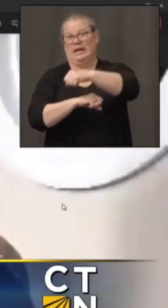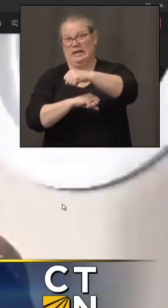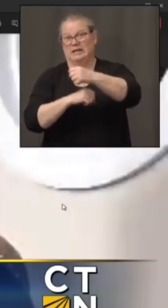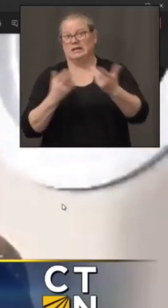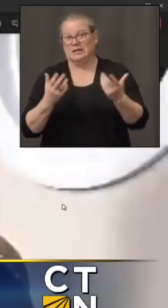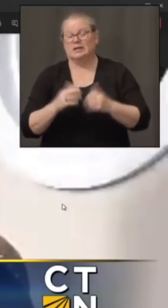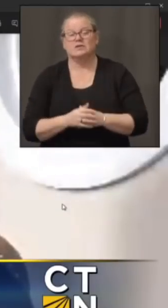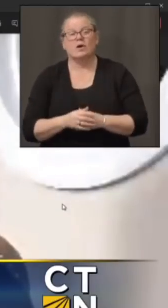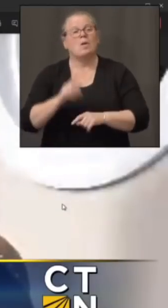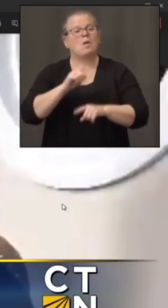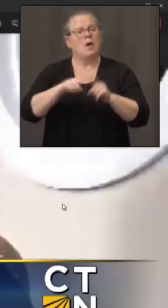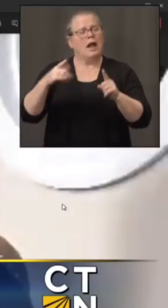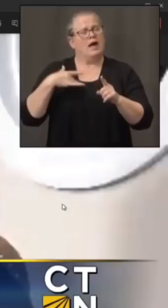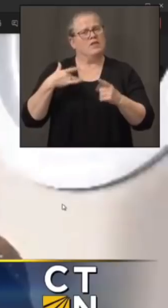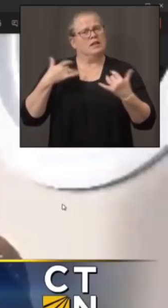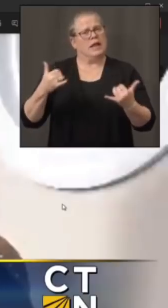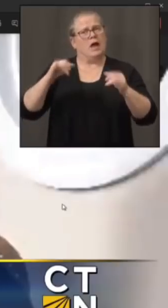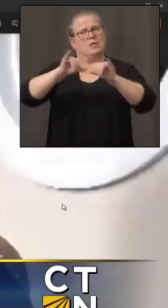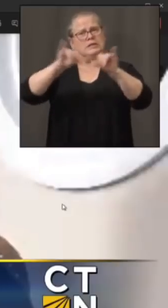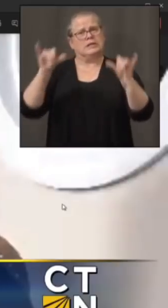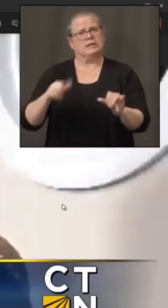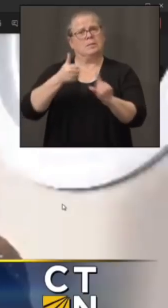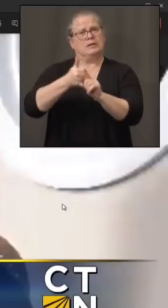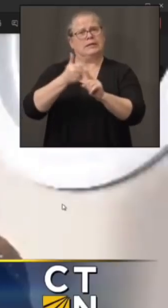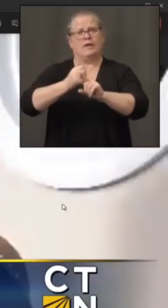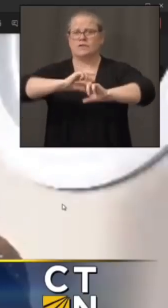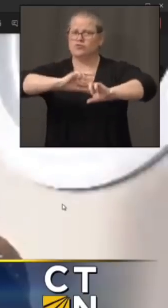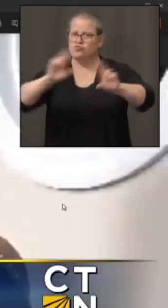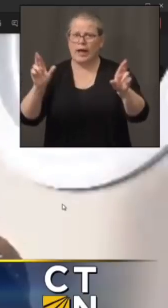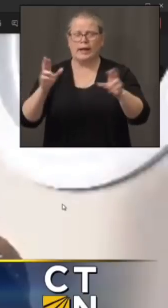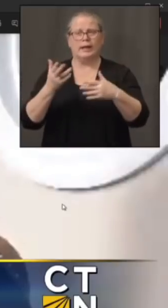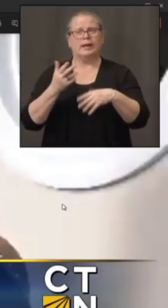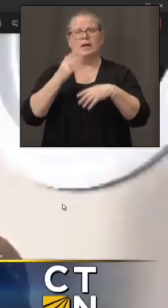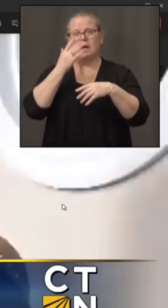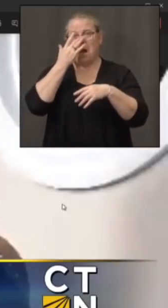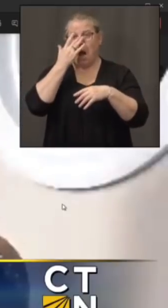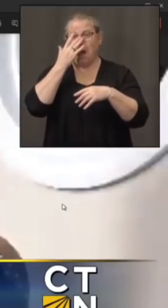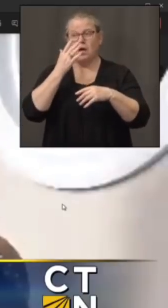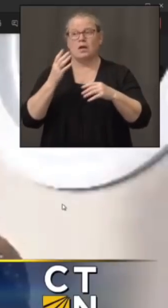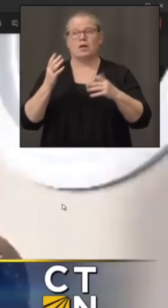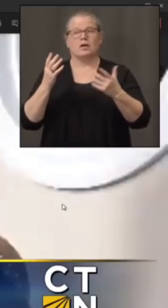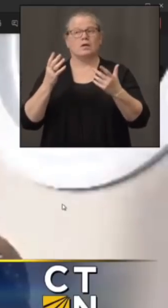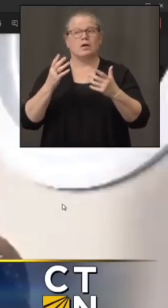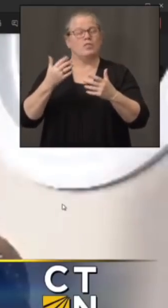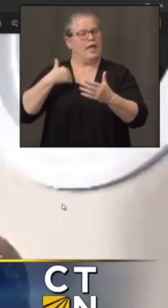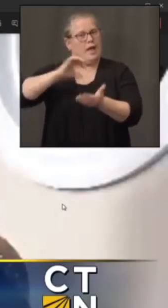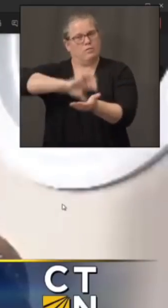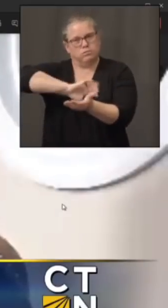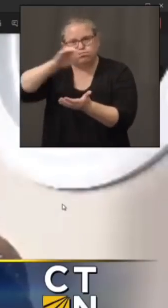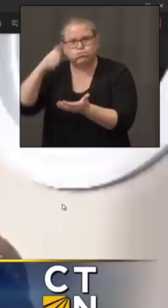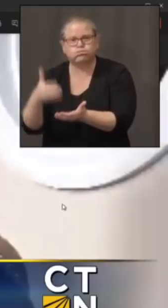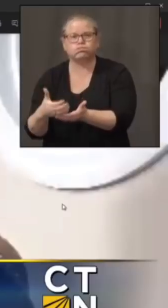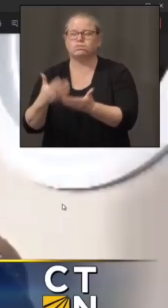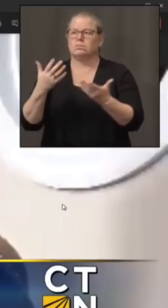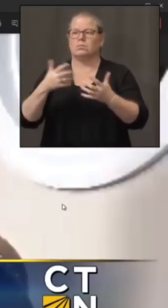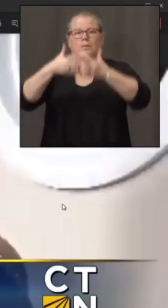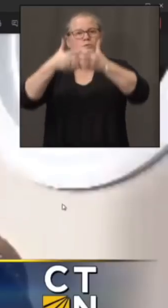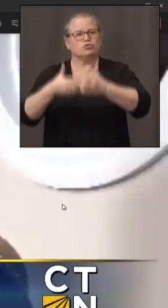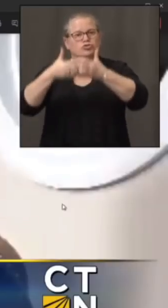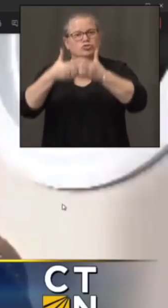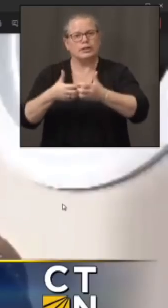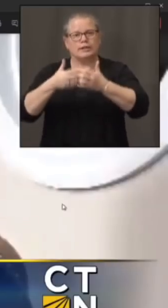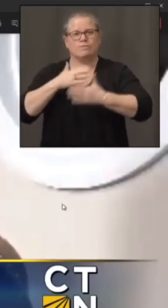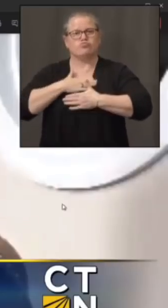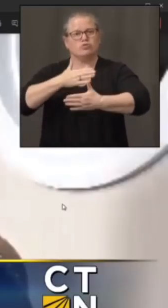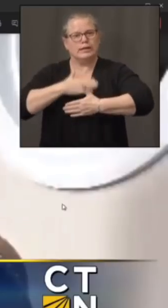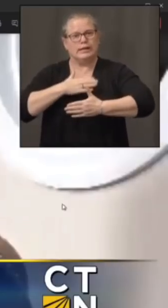capacity in the system now. Hospitals have built more resiliency. They've stockpiled equipment. We've stockpiled ventilators. Hospitals know how